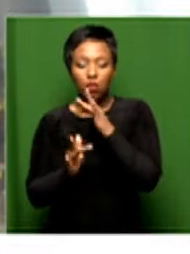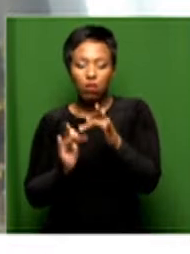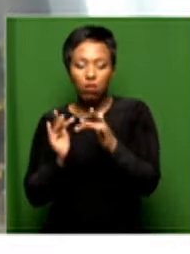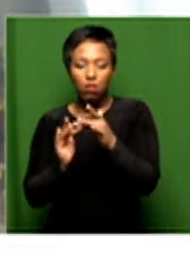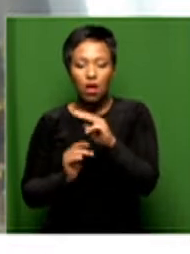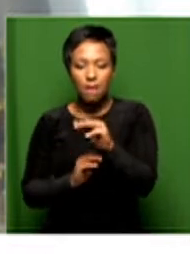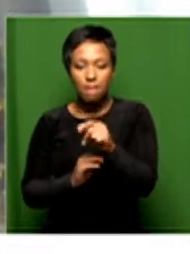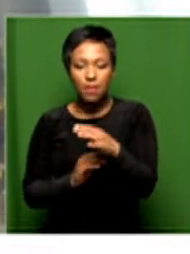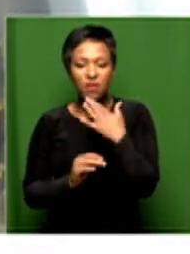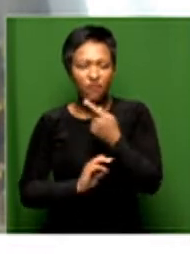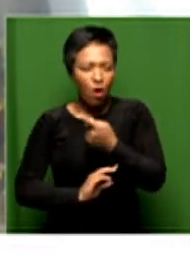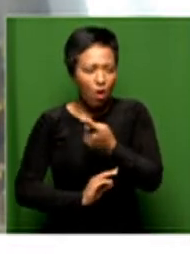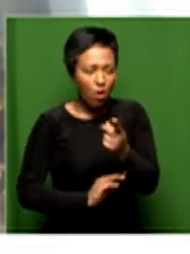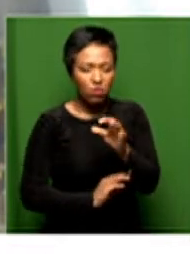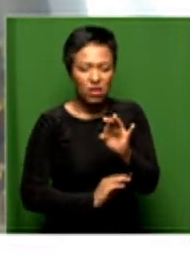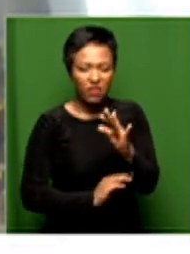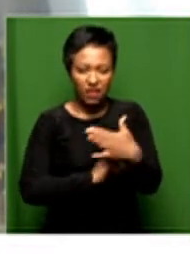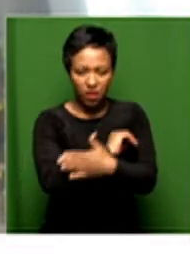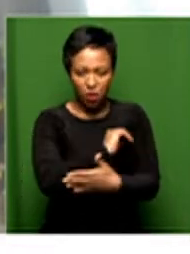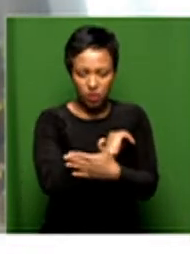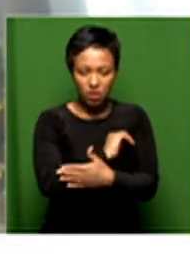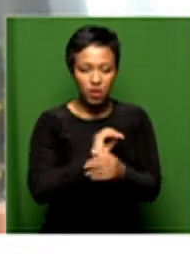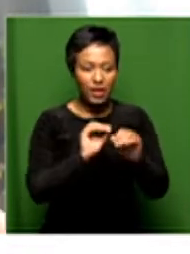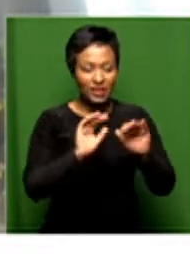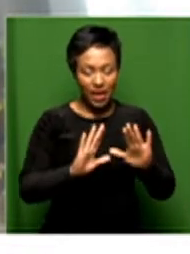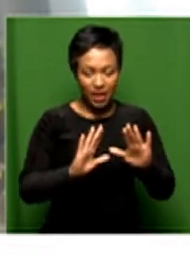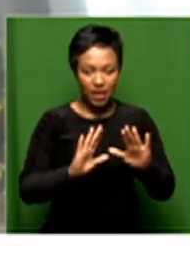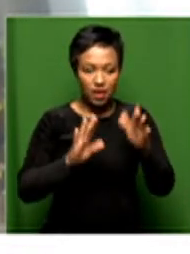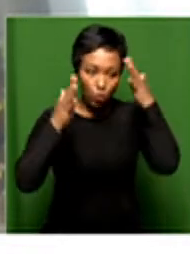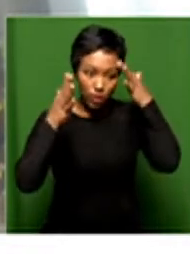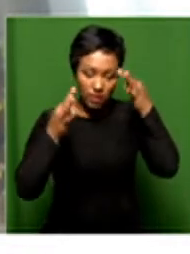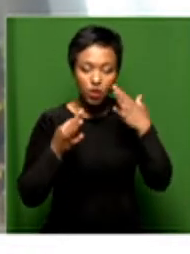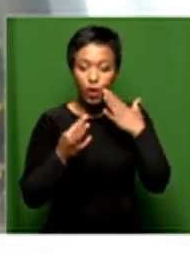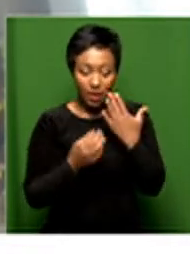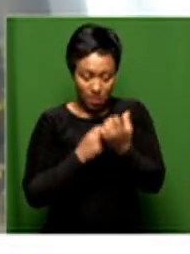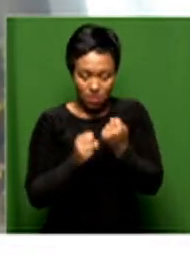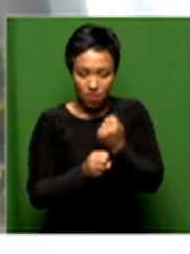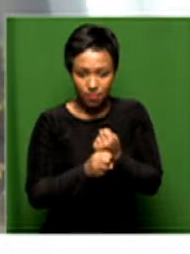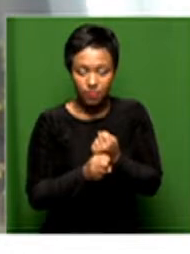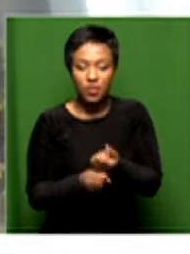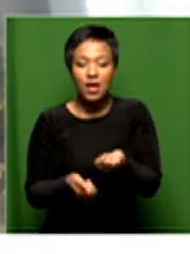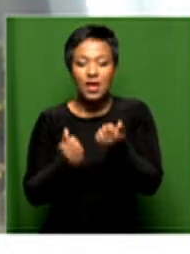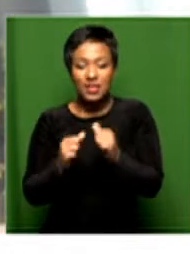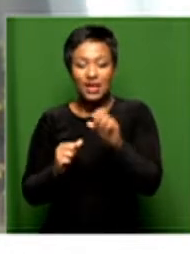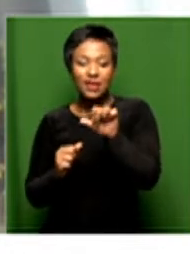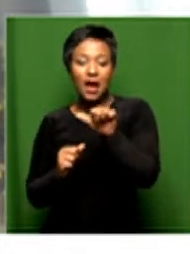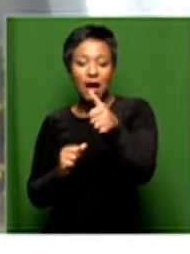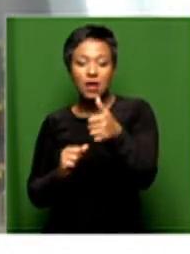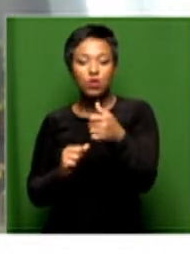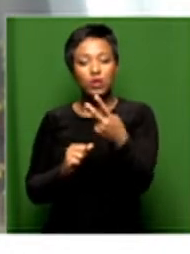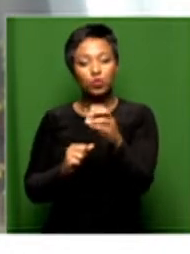mapping across 35 countries, 10 of which will be decided this year, and the subsequent ones